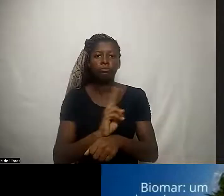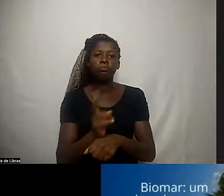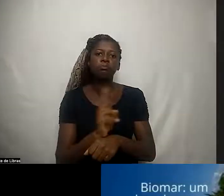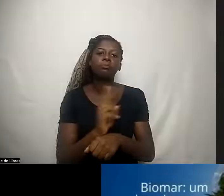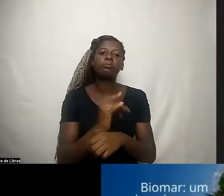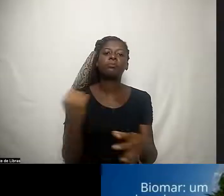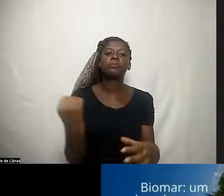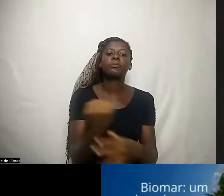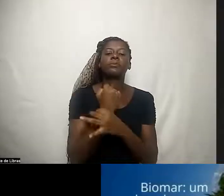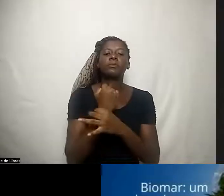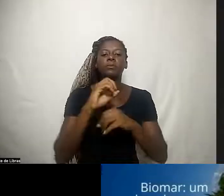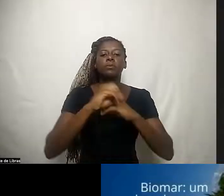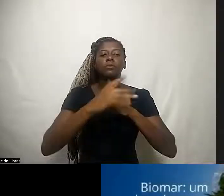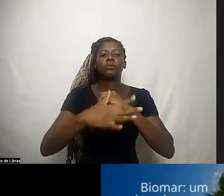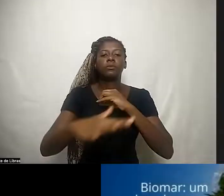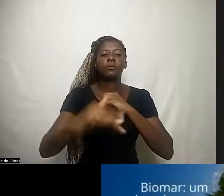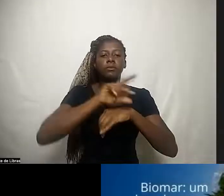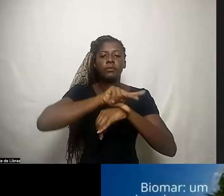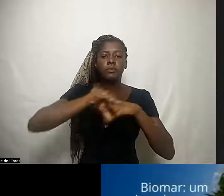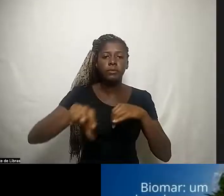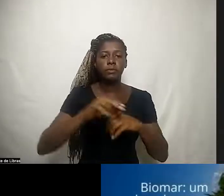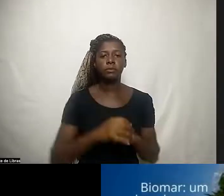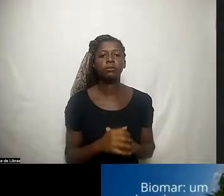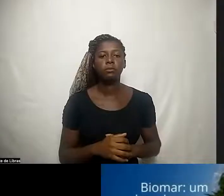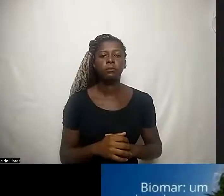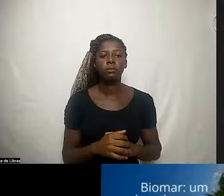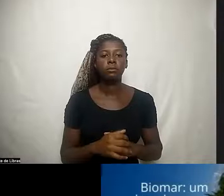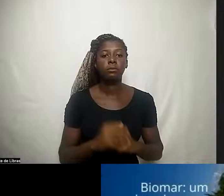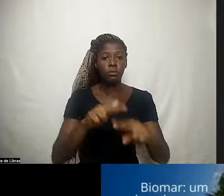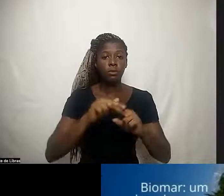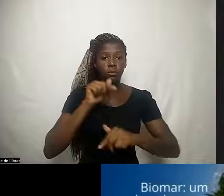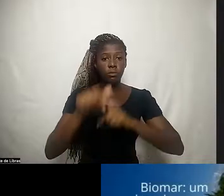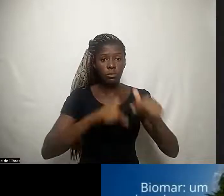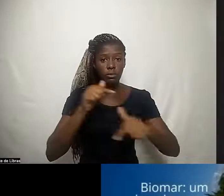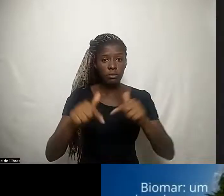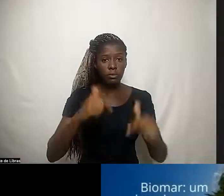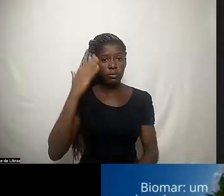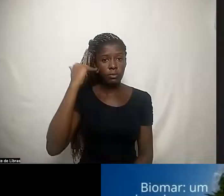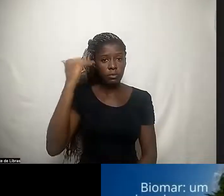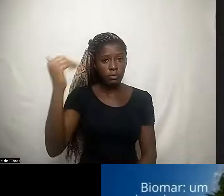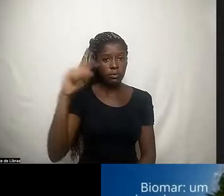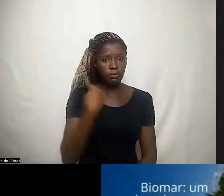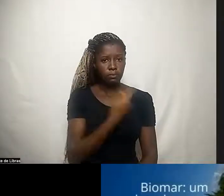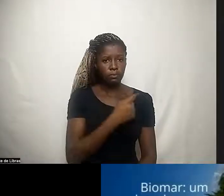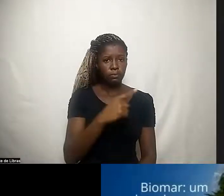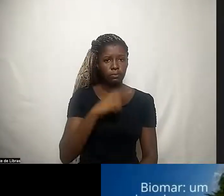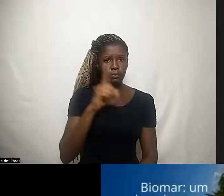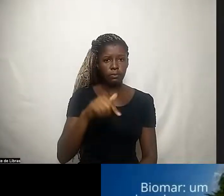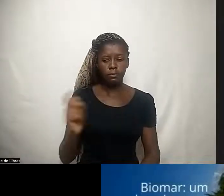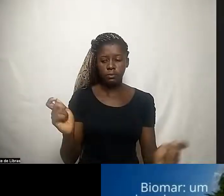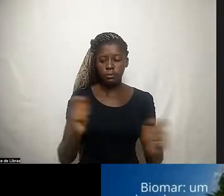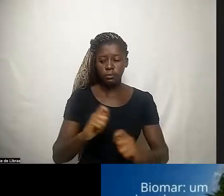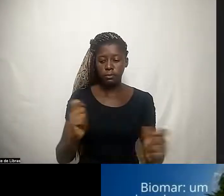that most invest in conserving the oceans. This trajectory, if I can say so, was